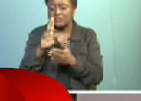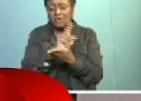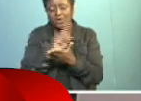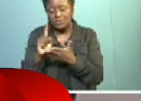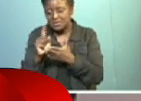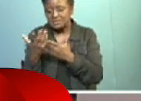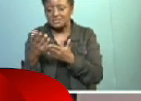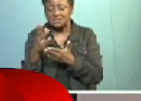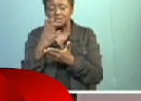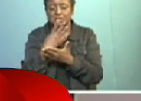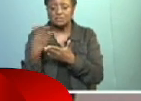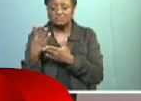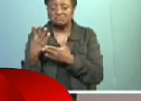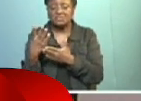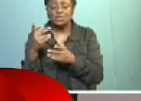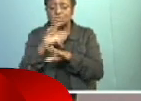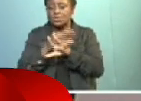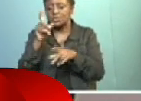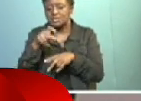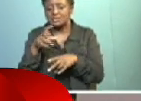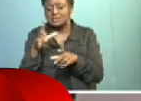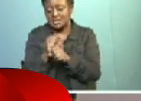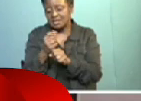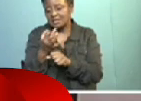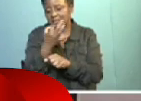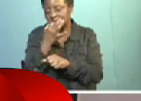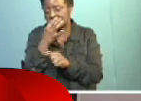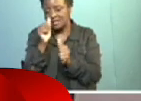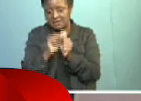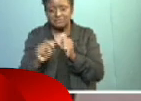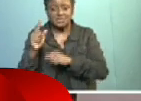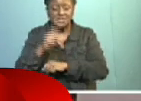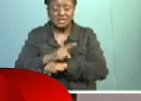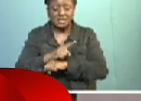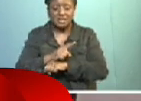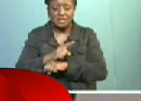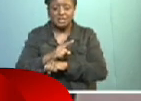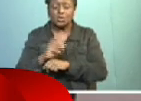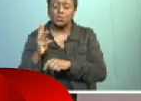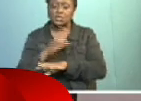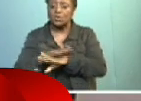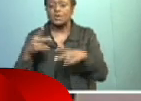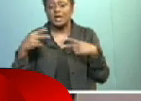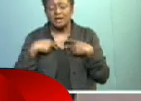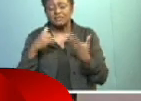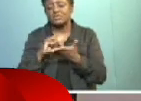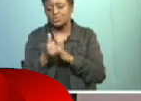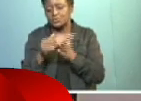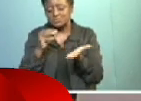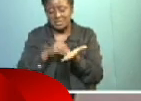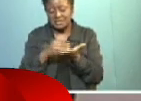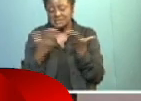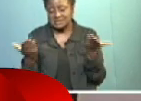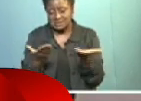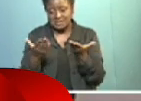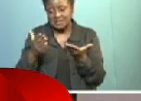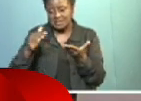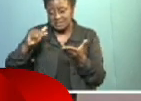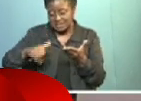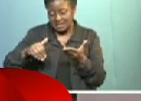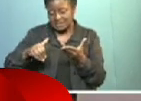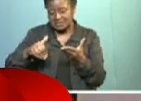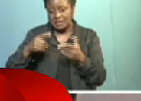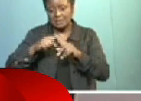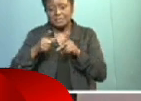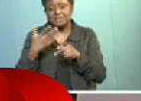so those medicines are coming into clinical use now. We do not have them in our region yet, but it is definitely